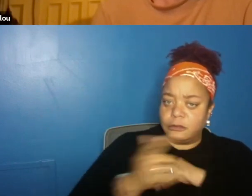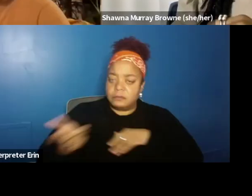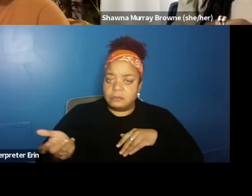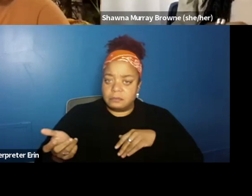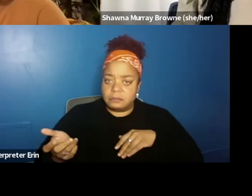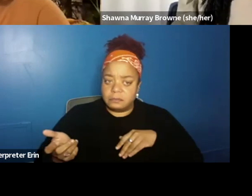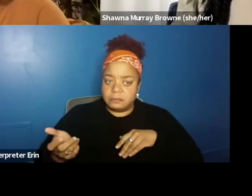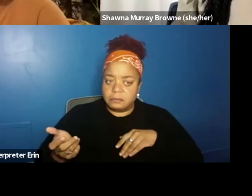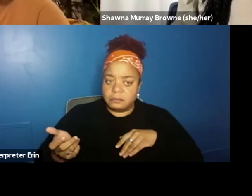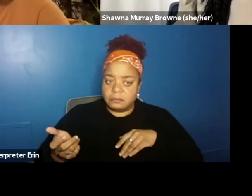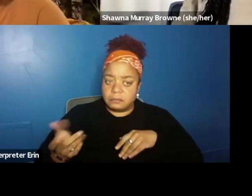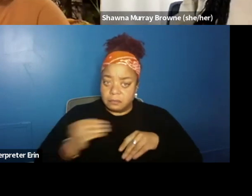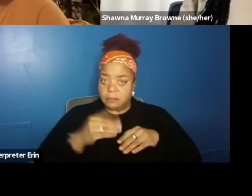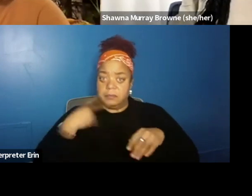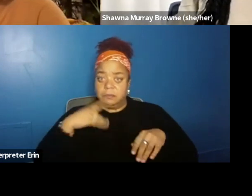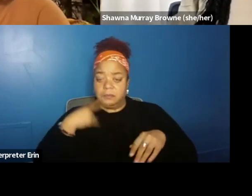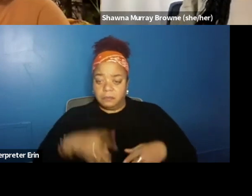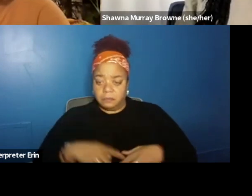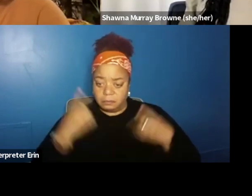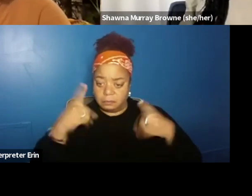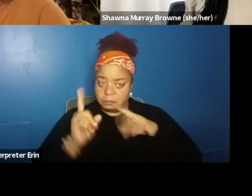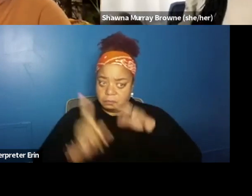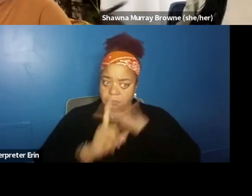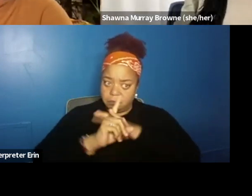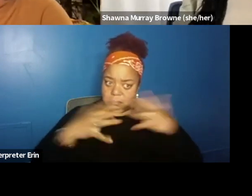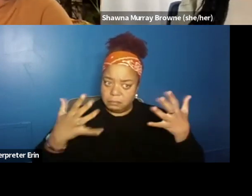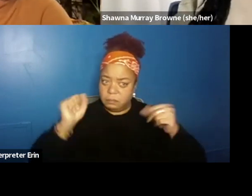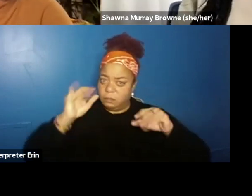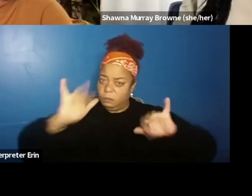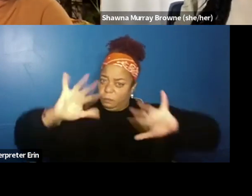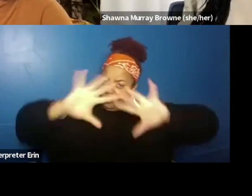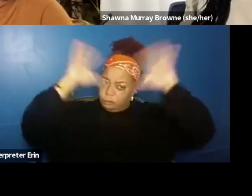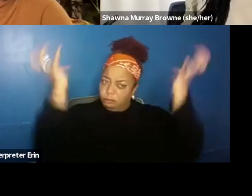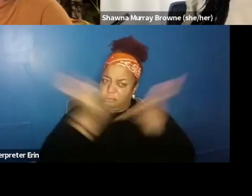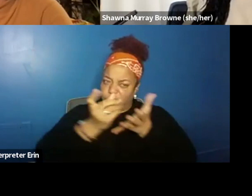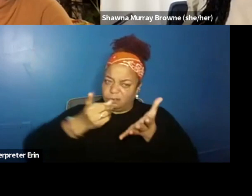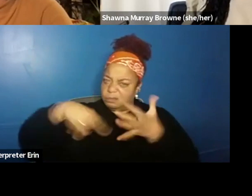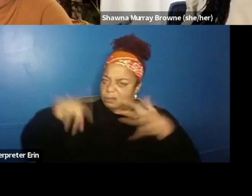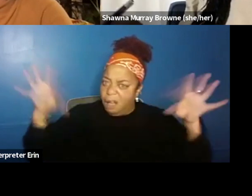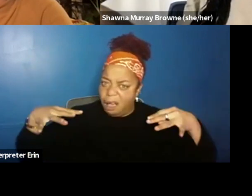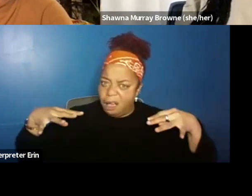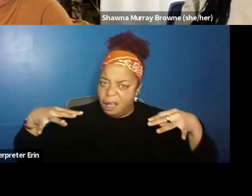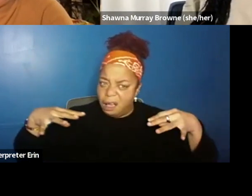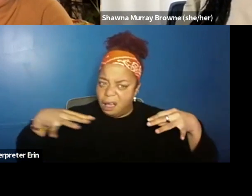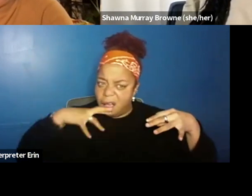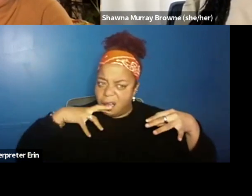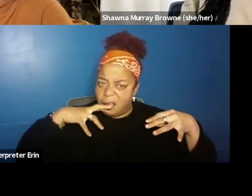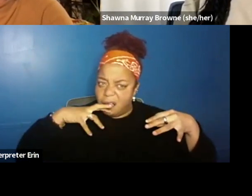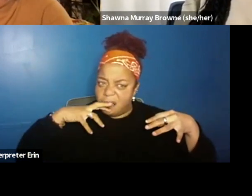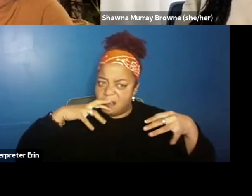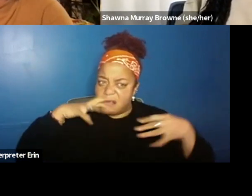of which the world had a particular kind of response to, including Canadian institutions,